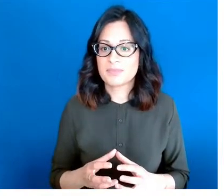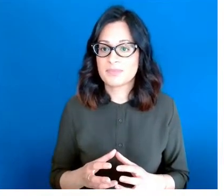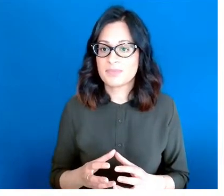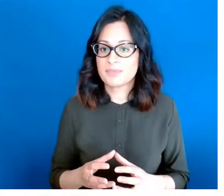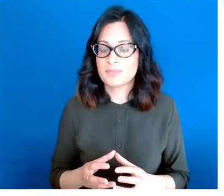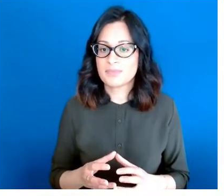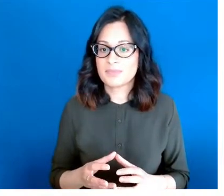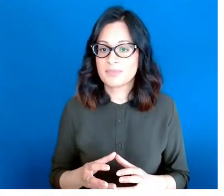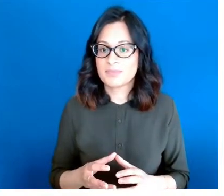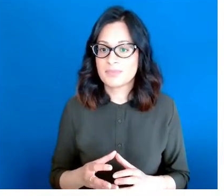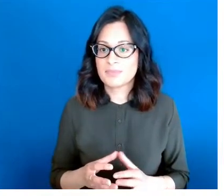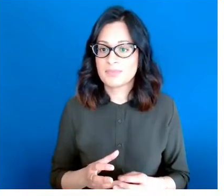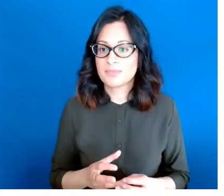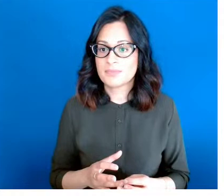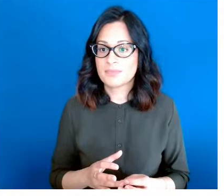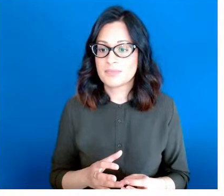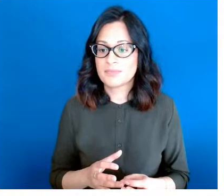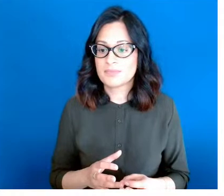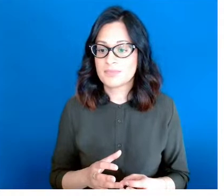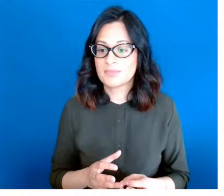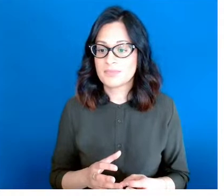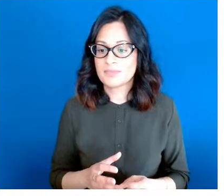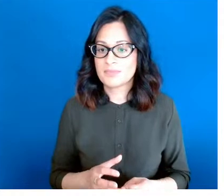Margaret, I can't hear you. You're muted.